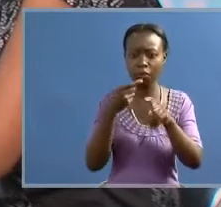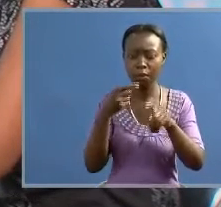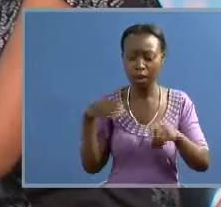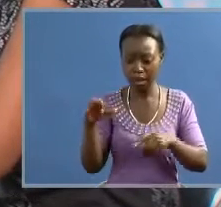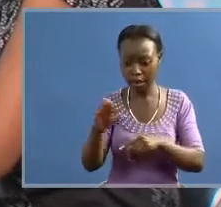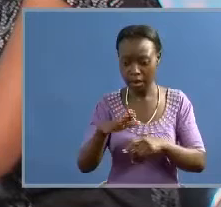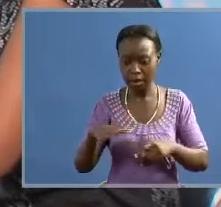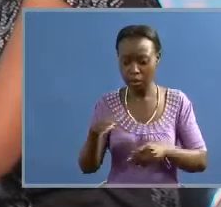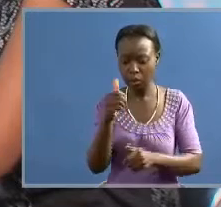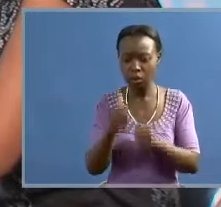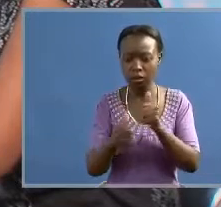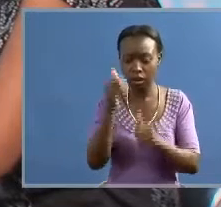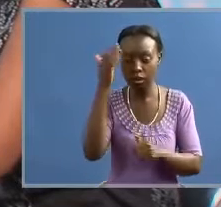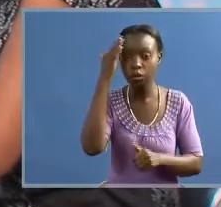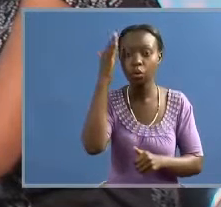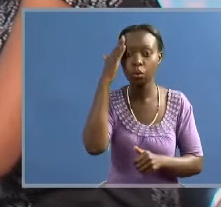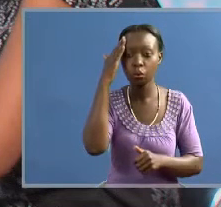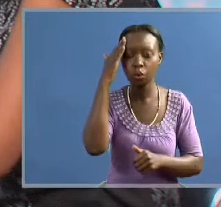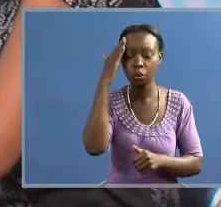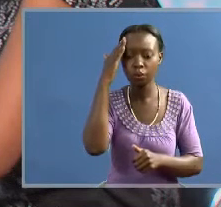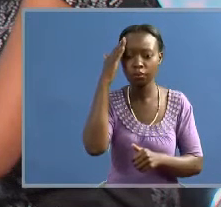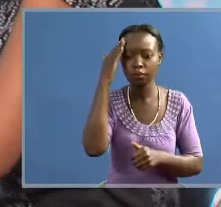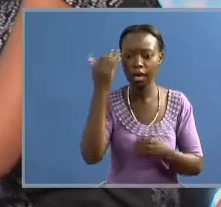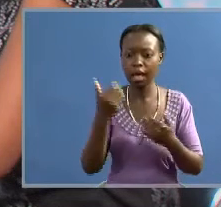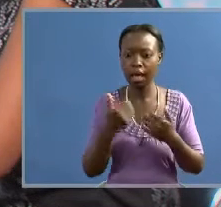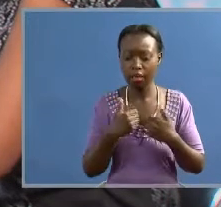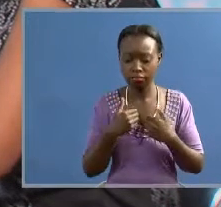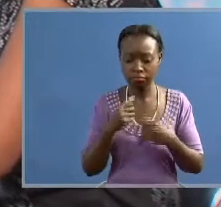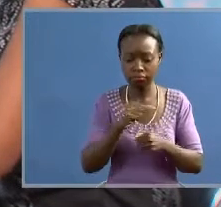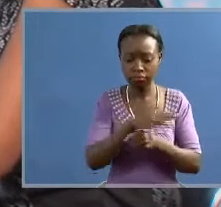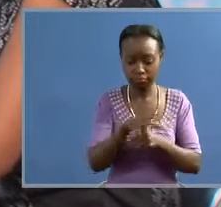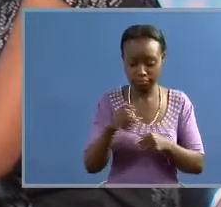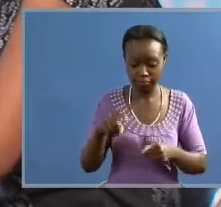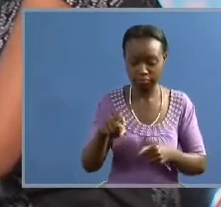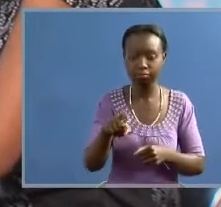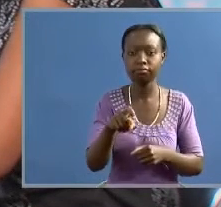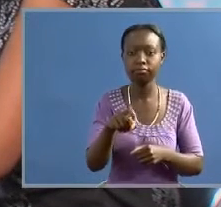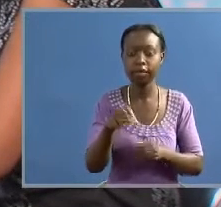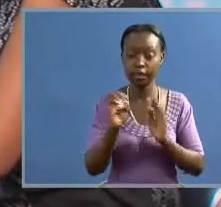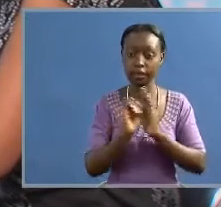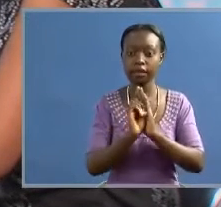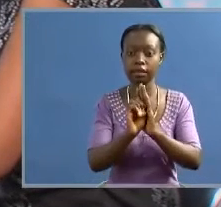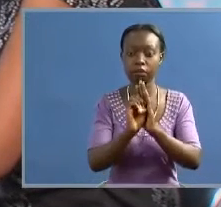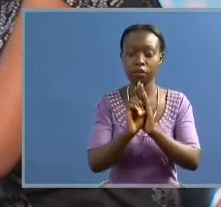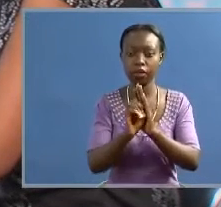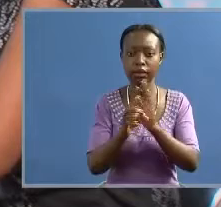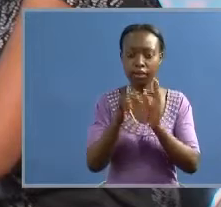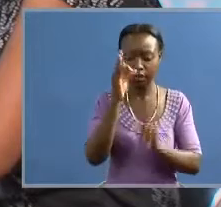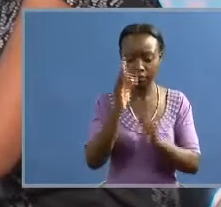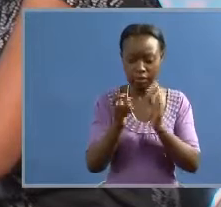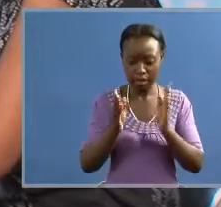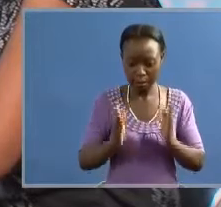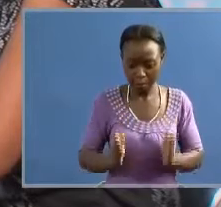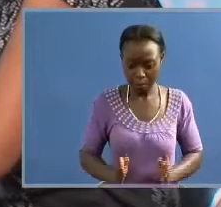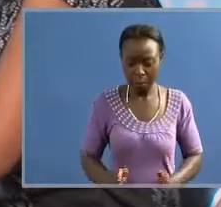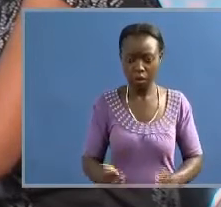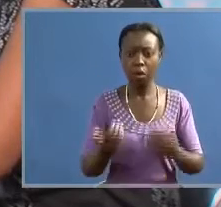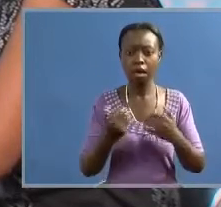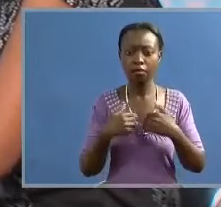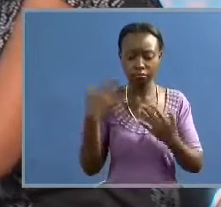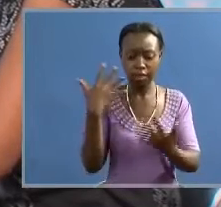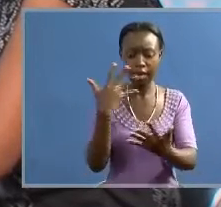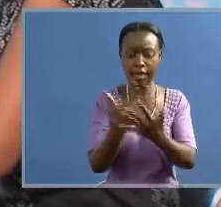area which is known to be having coronavirus? For instance, if the person has arrived